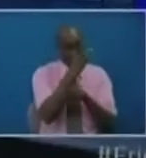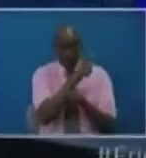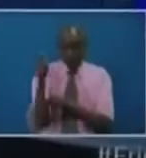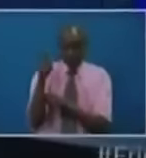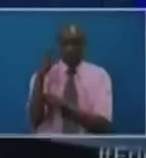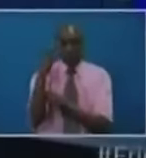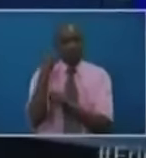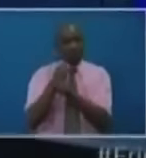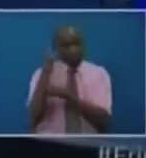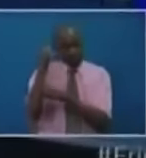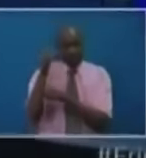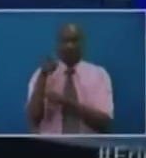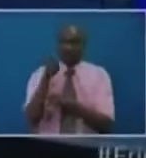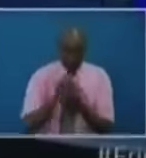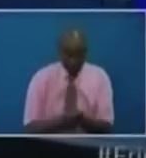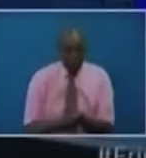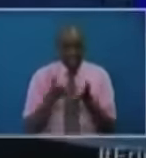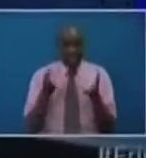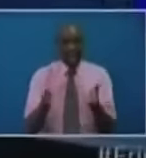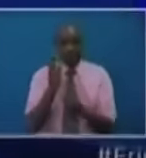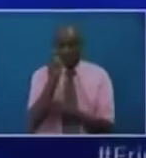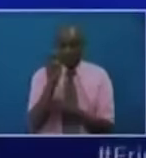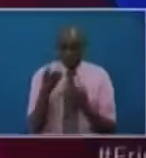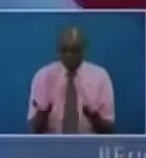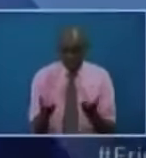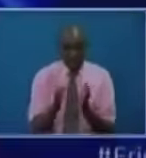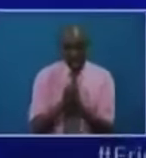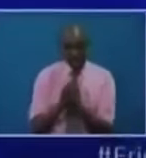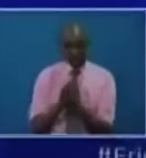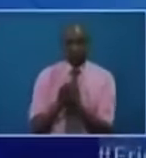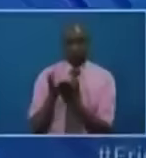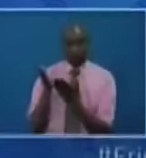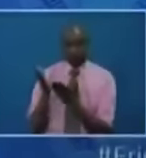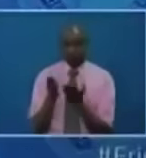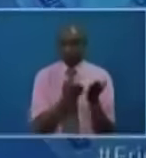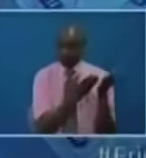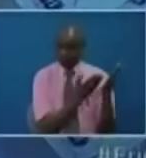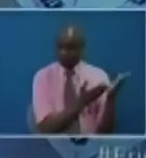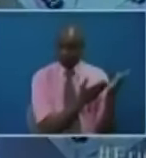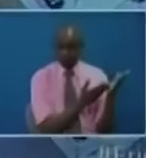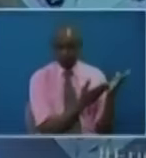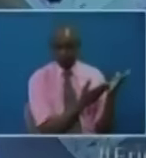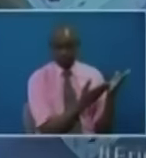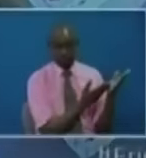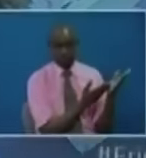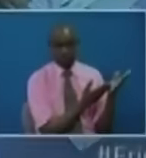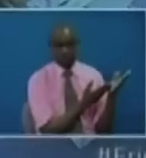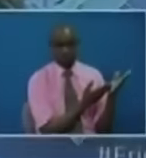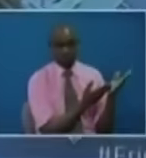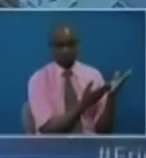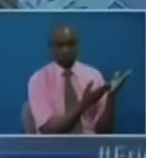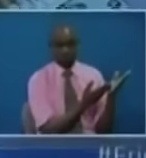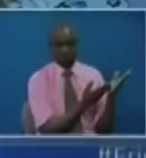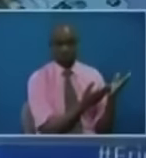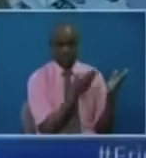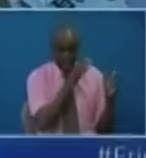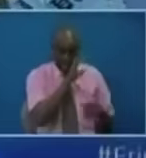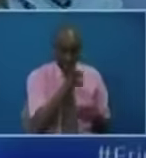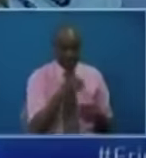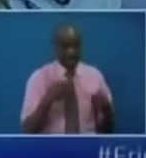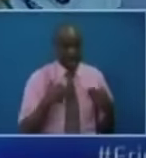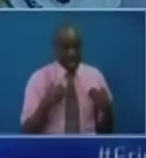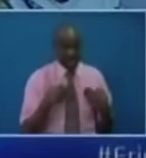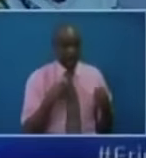2014-2015 financial year. Let's now take a look at our Super Bowl, just to take a look on some of the key areas that the county has had